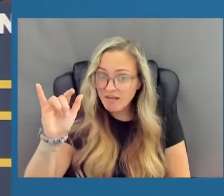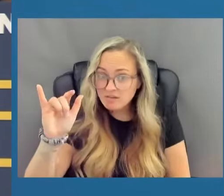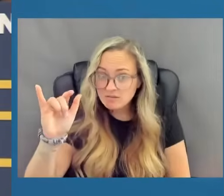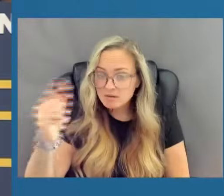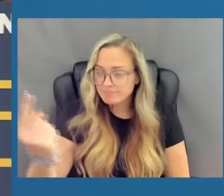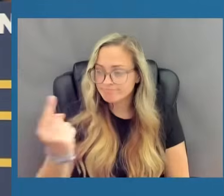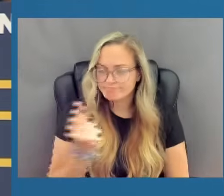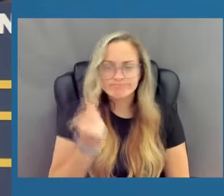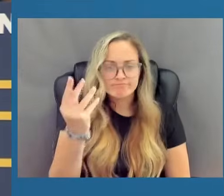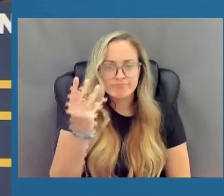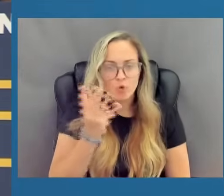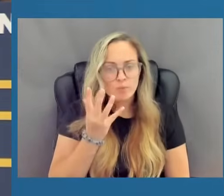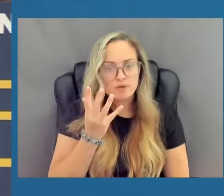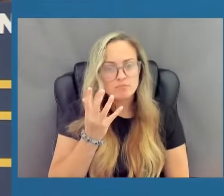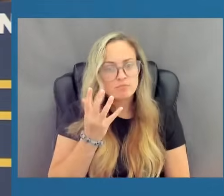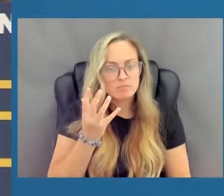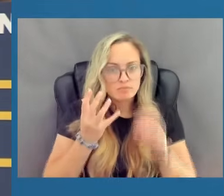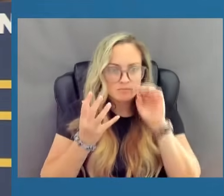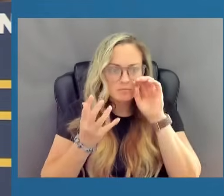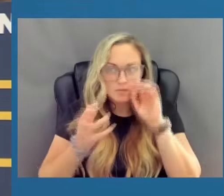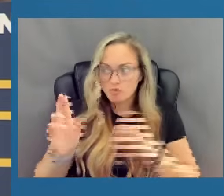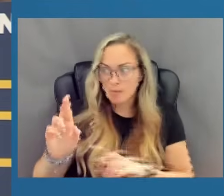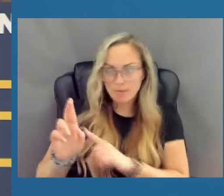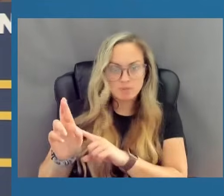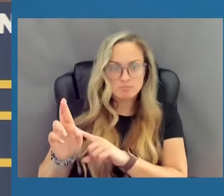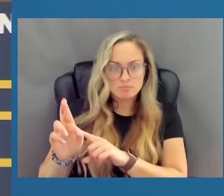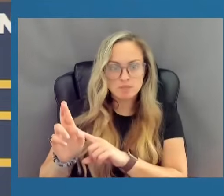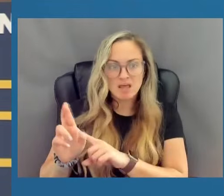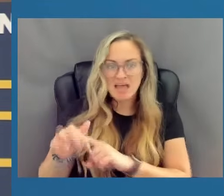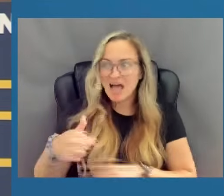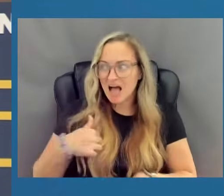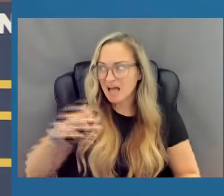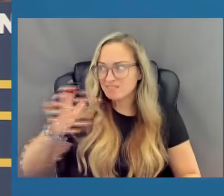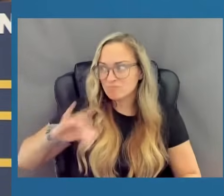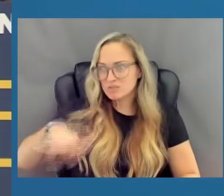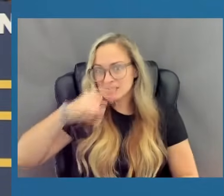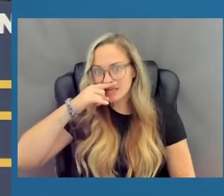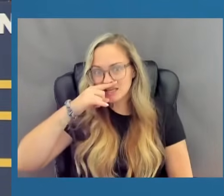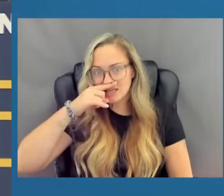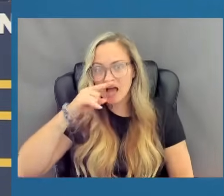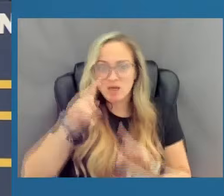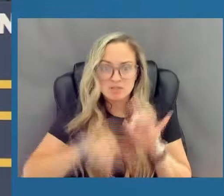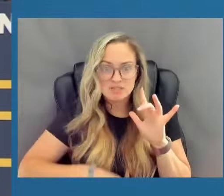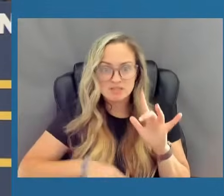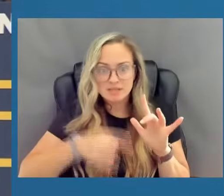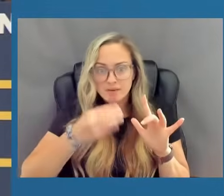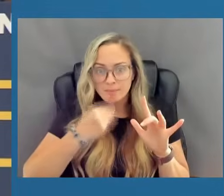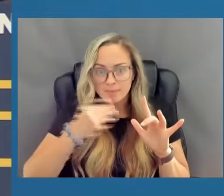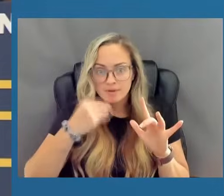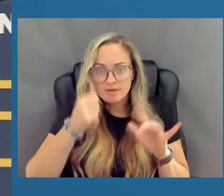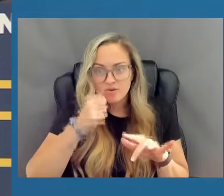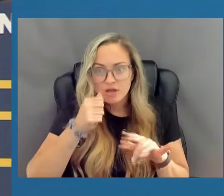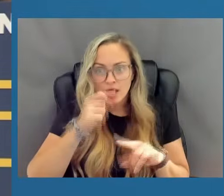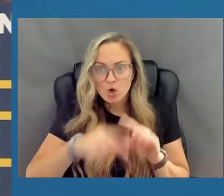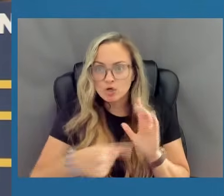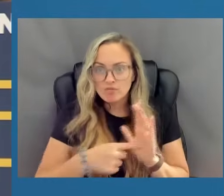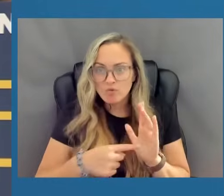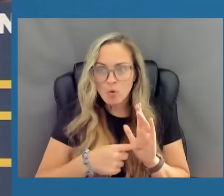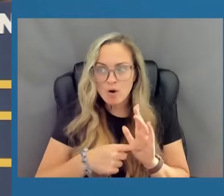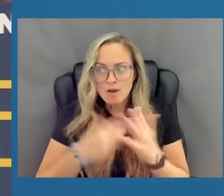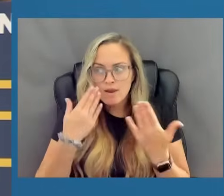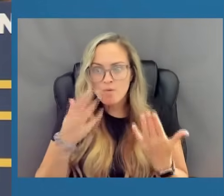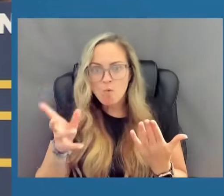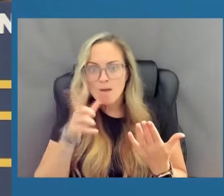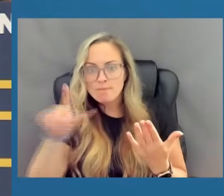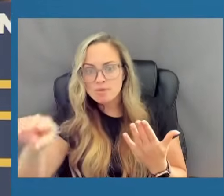and told me when we announced this, a Republican, said, I was that kid who skipped meals every day because I couldn't afford it and I didn't want people to know that I had